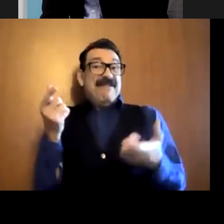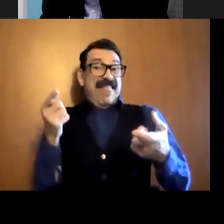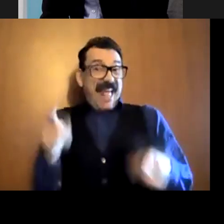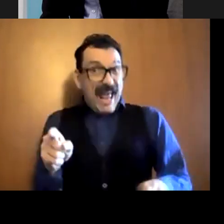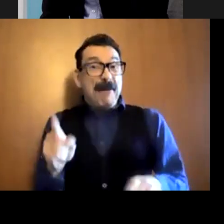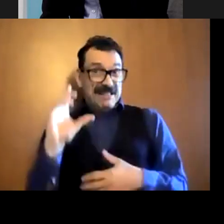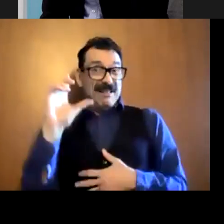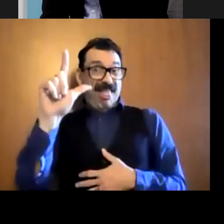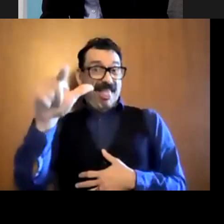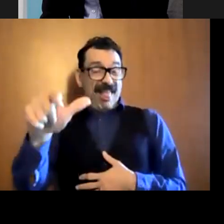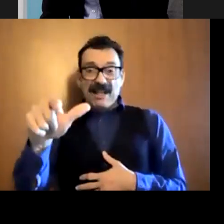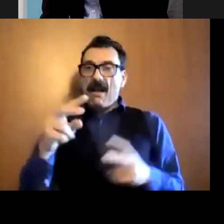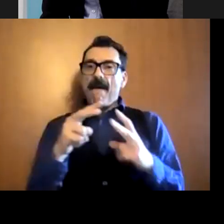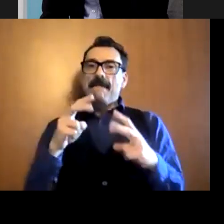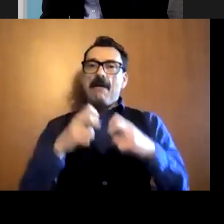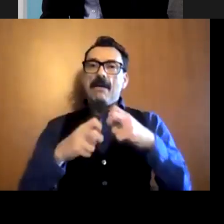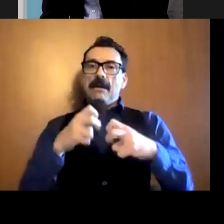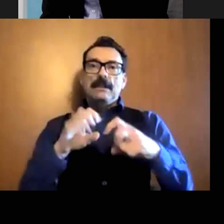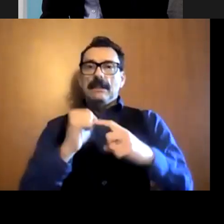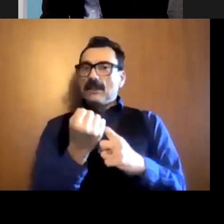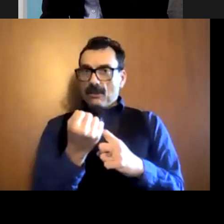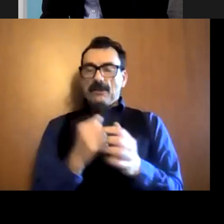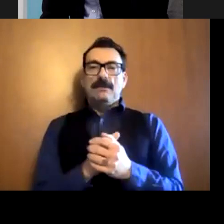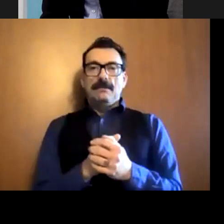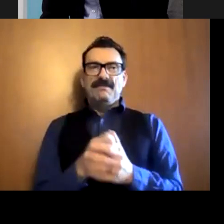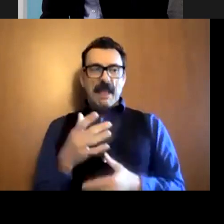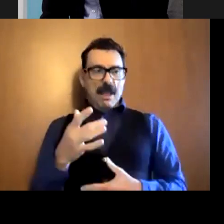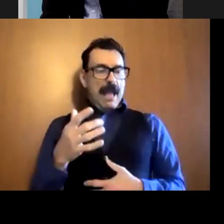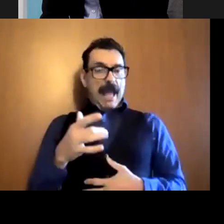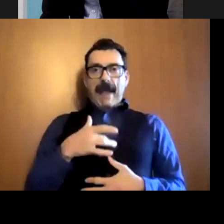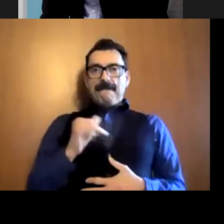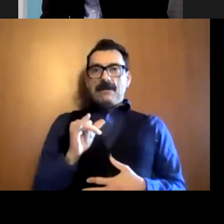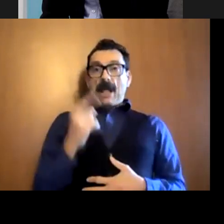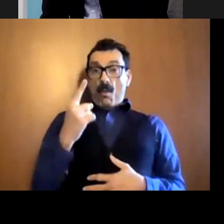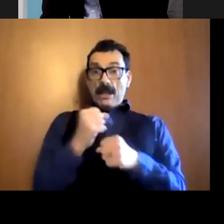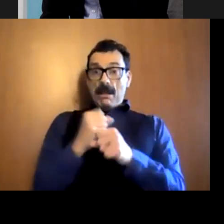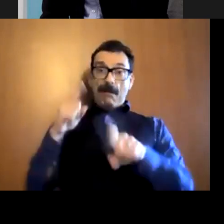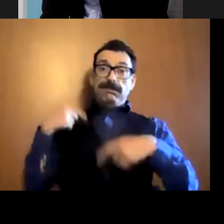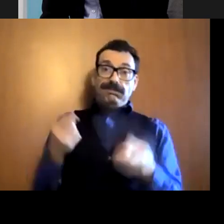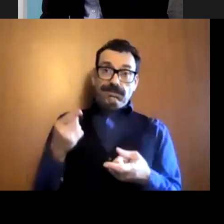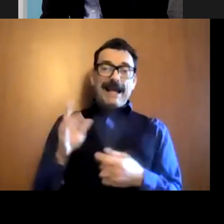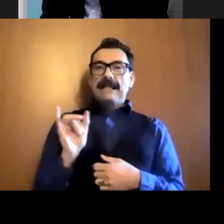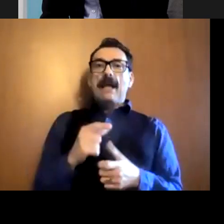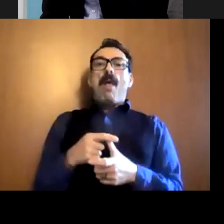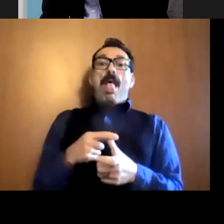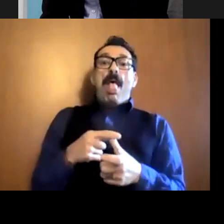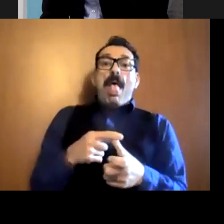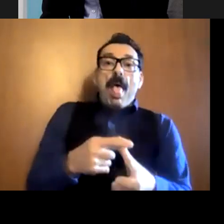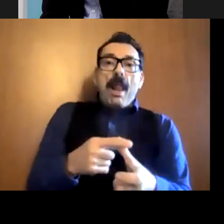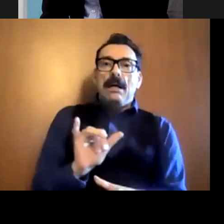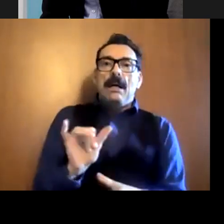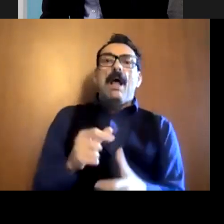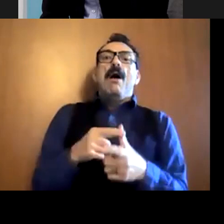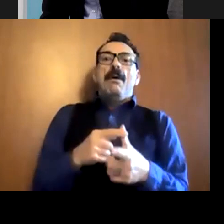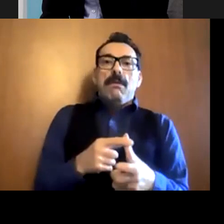stay vigilant. It's like we've been running a marathon for this last year. And while we are close to the end, we are not there yet. So it is still important